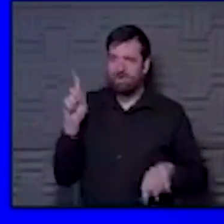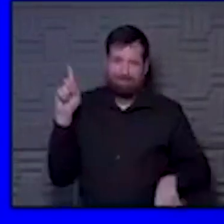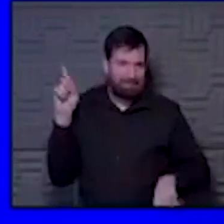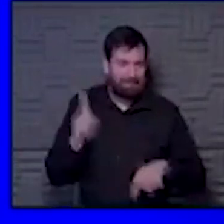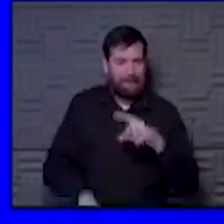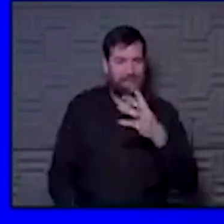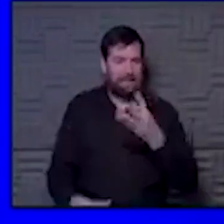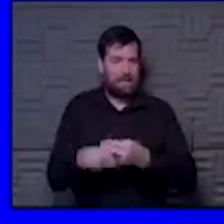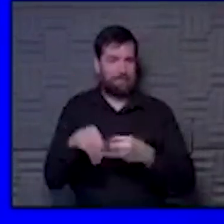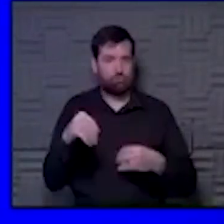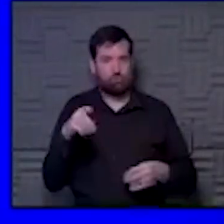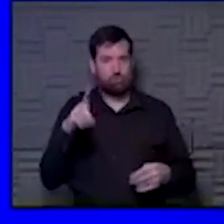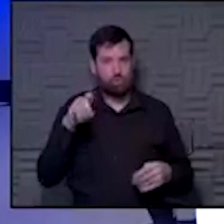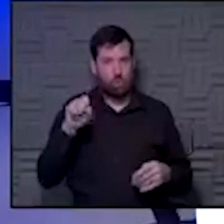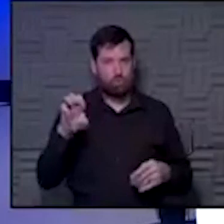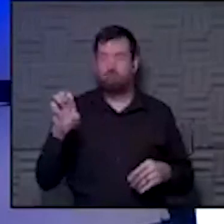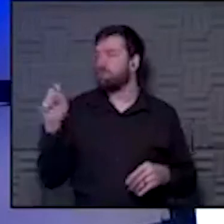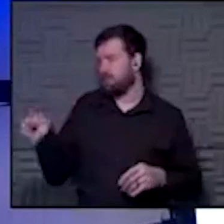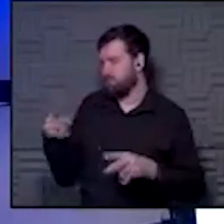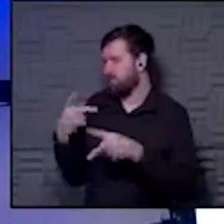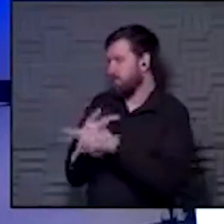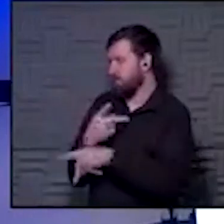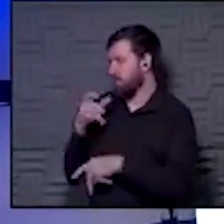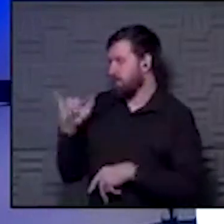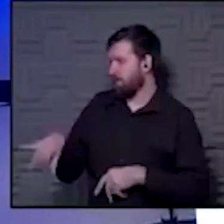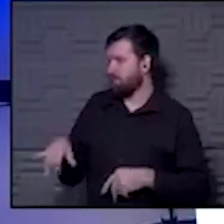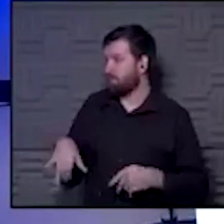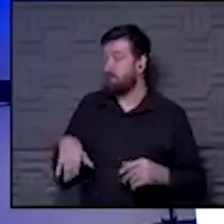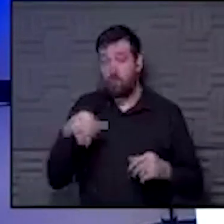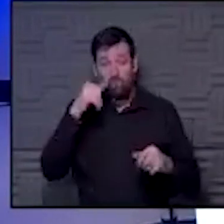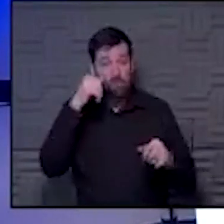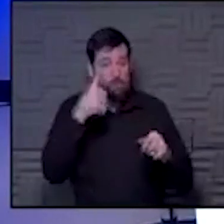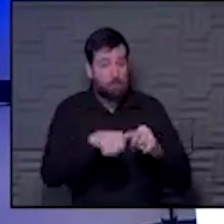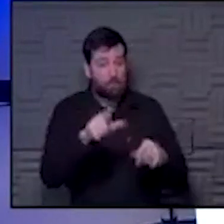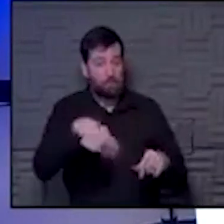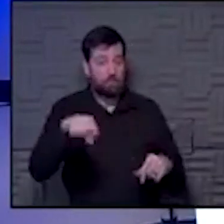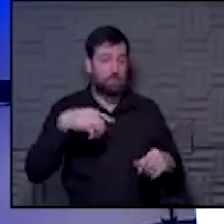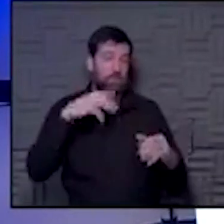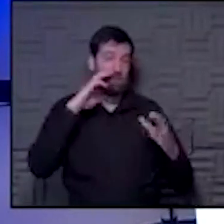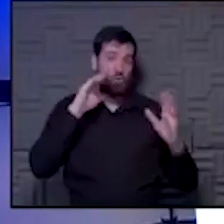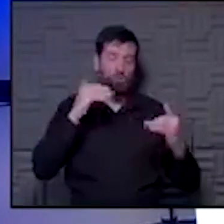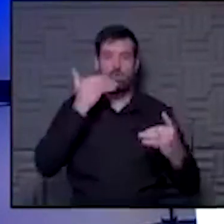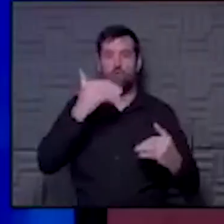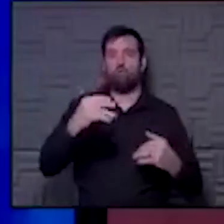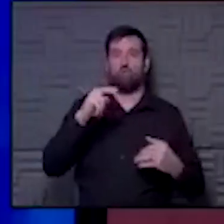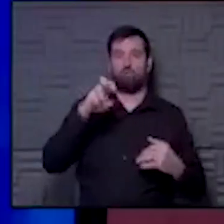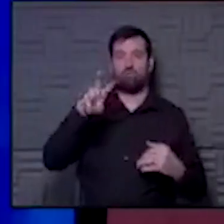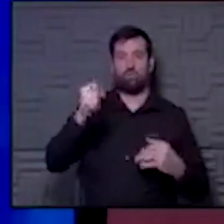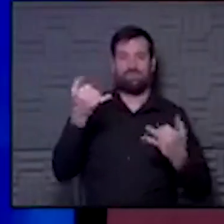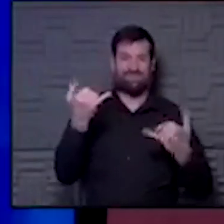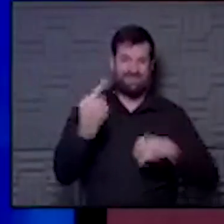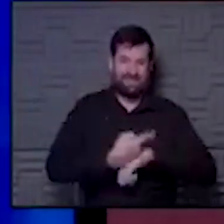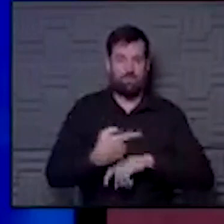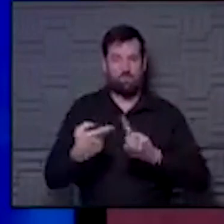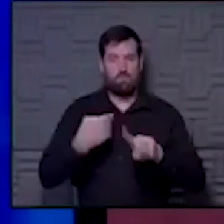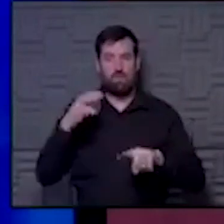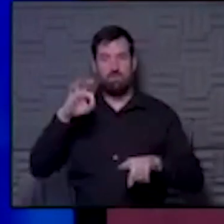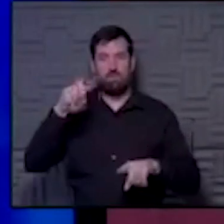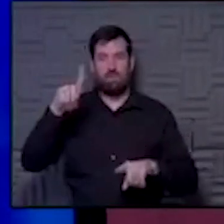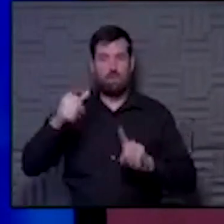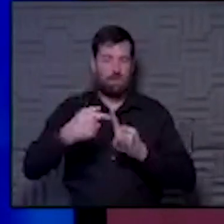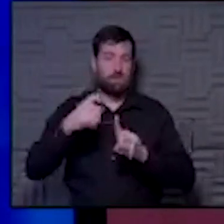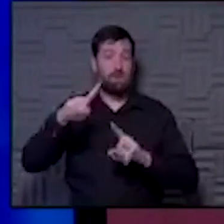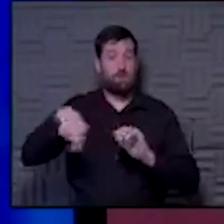extra doses? So We that's got to the figure concern. that out. Yep. That's going to be a big piece of this. And remember, we hope for some good news today from the FDA about the